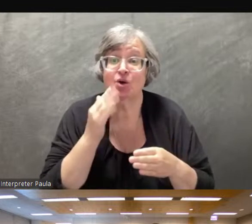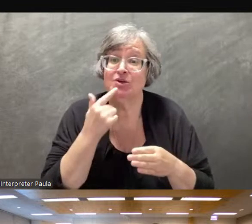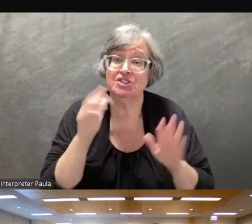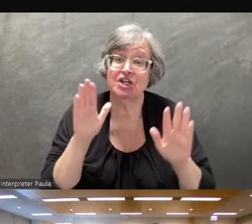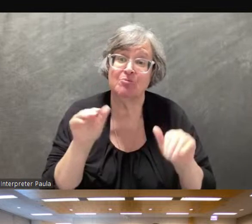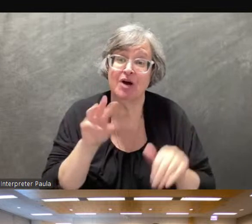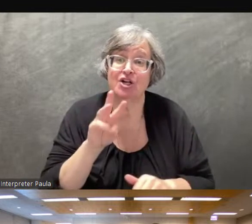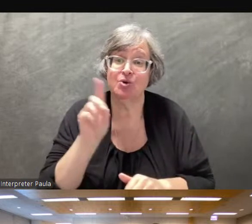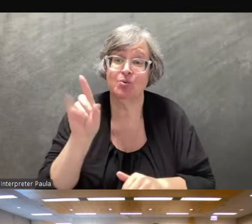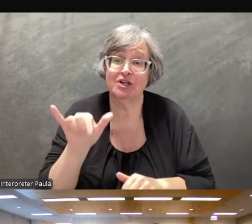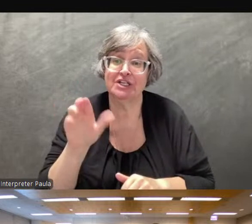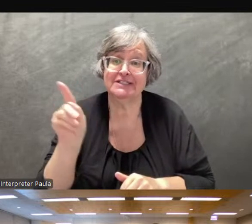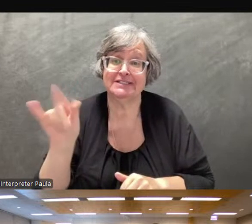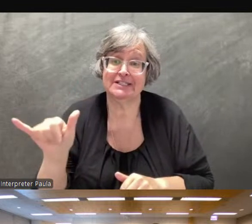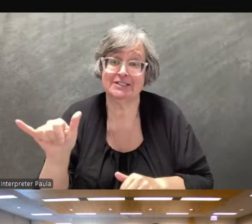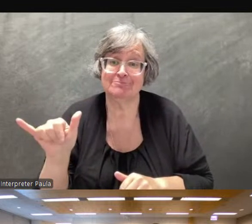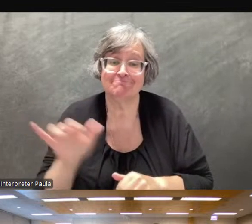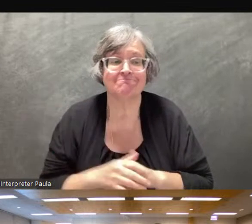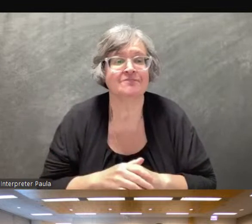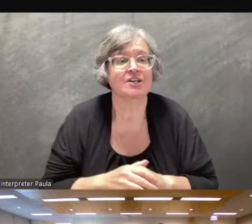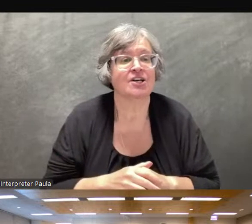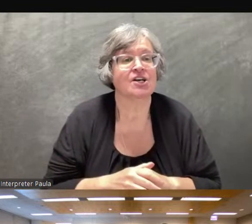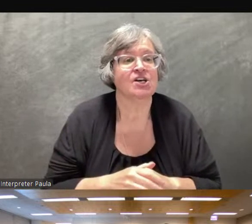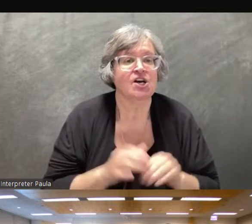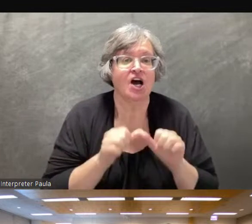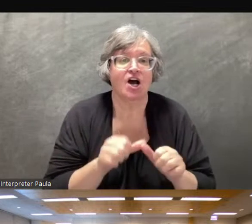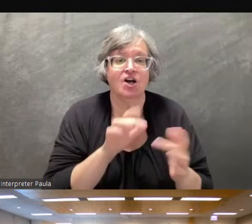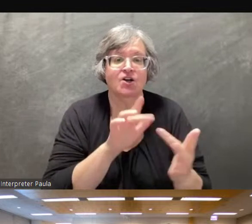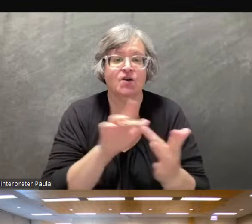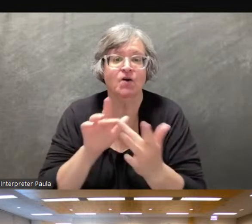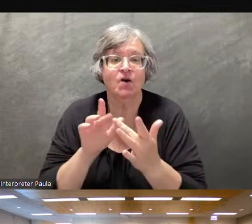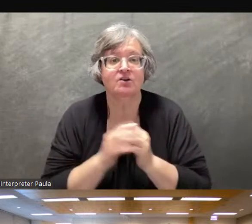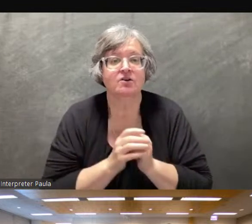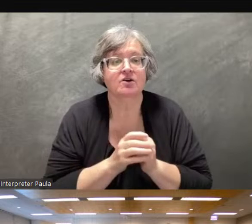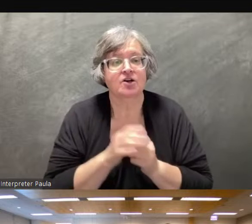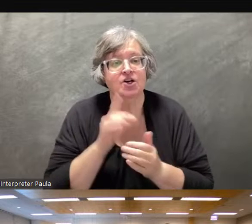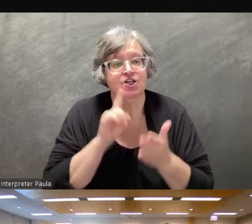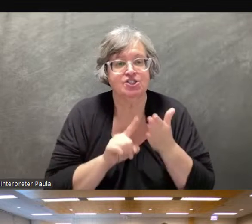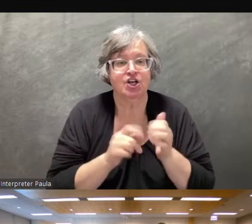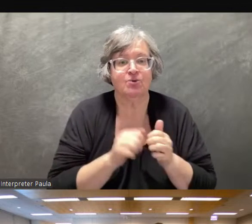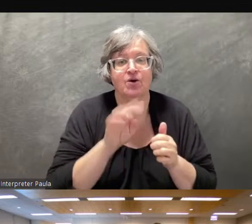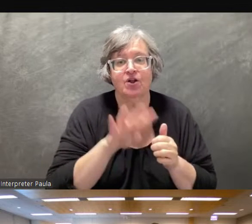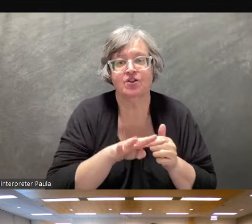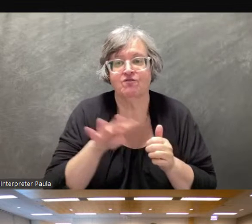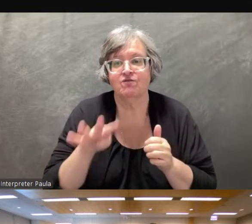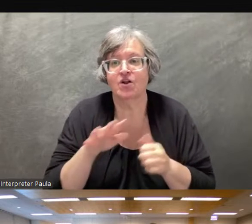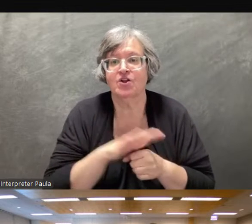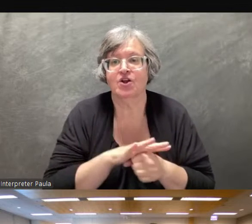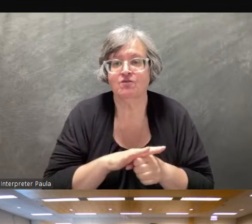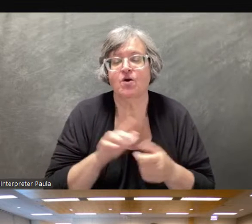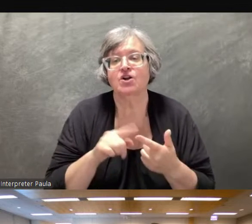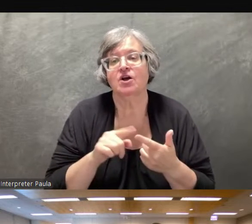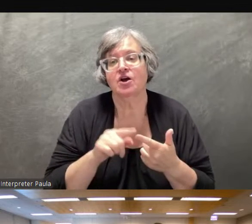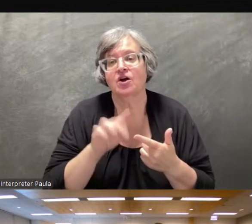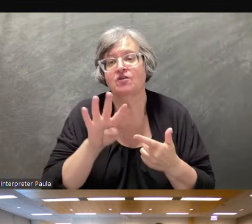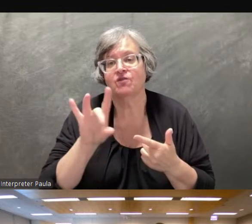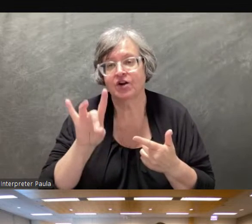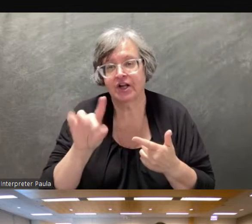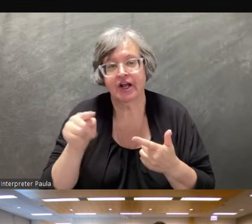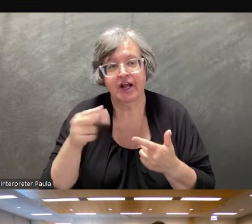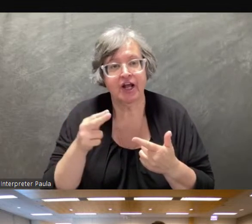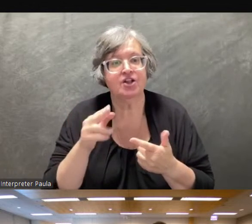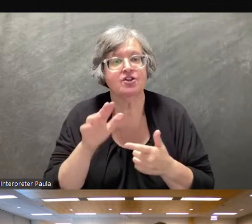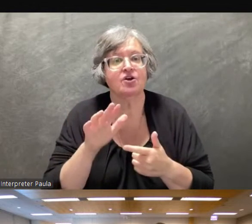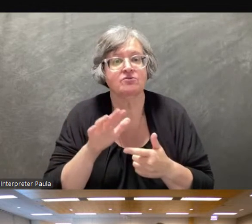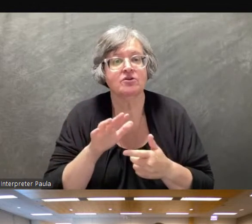City. We continue our ongoing outreach, weekly check-ins with the 44th Ward, the 46th Ward, the 48th Ward. In July,